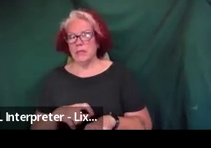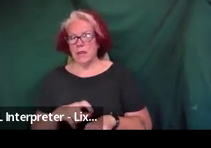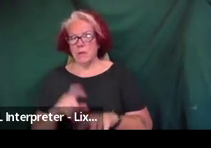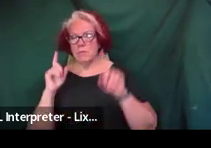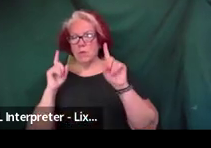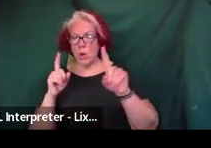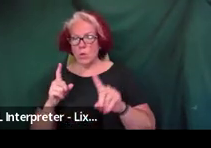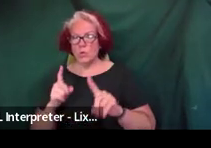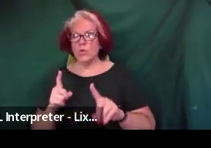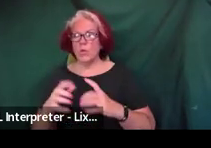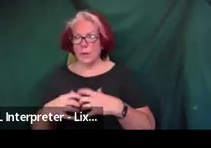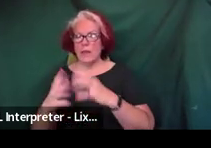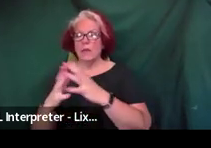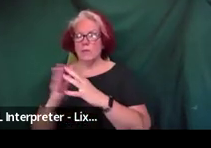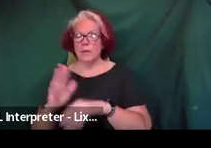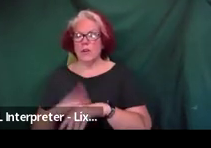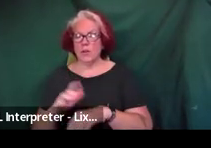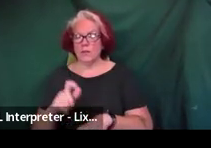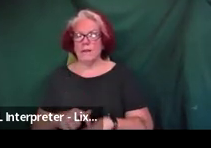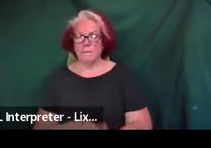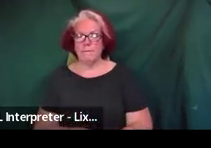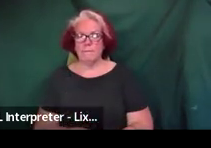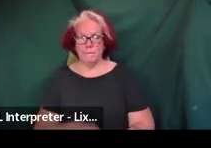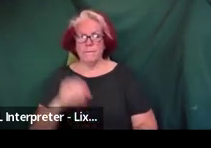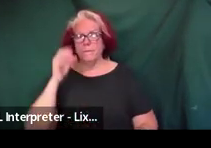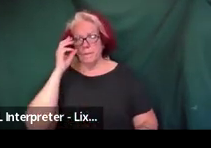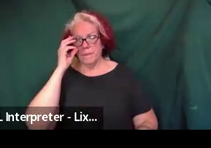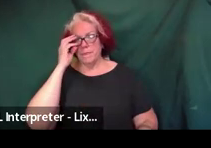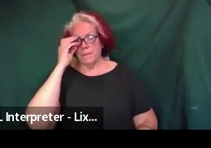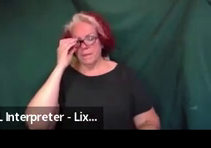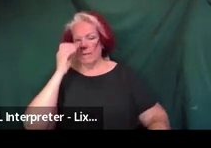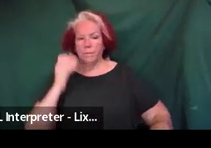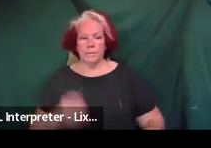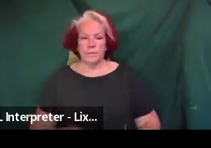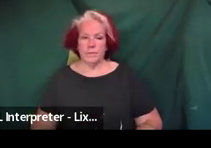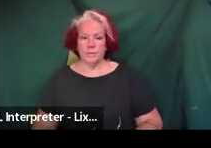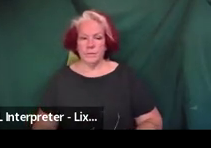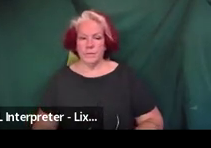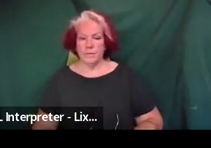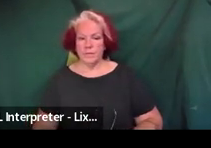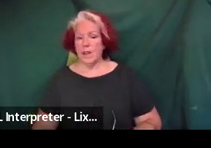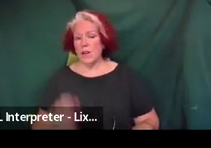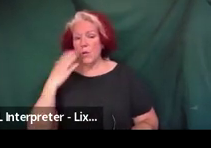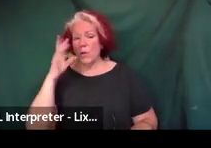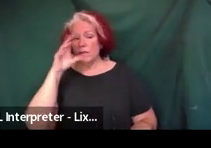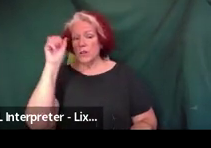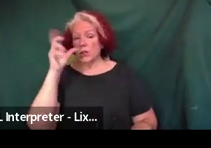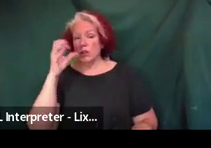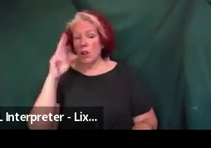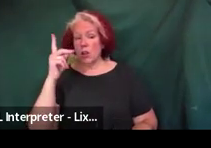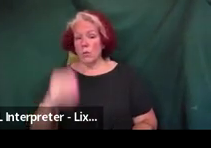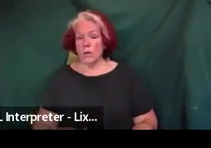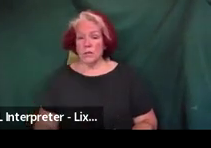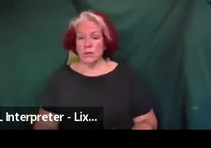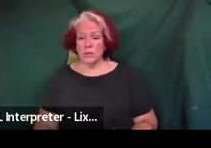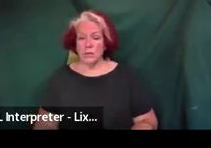that we can implement on time. I don't know if maybe Dr. Clark wants to add something. Sure, I would